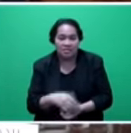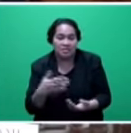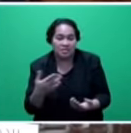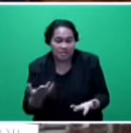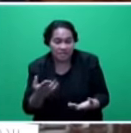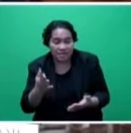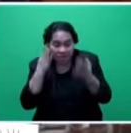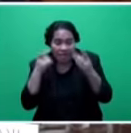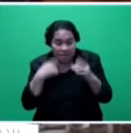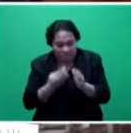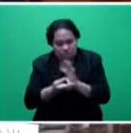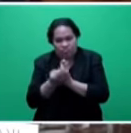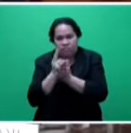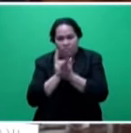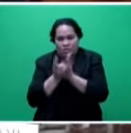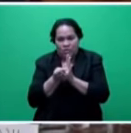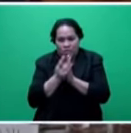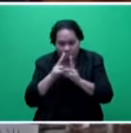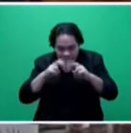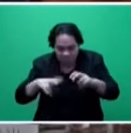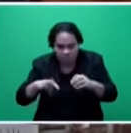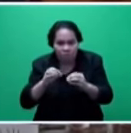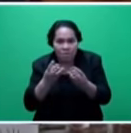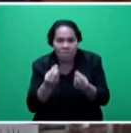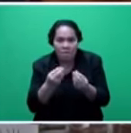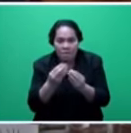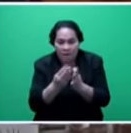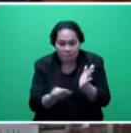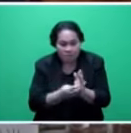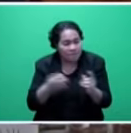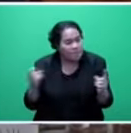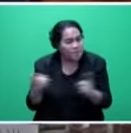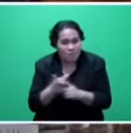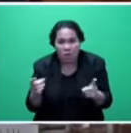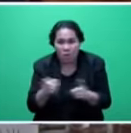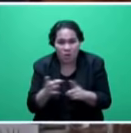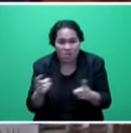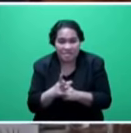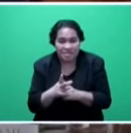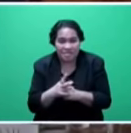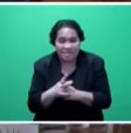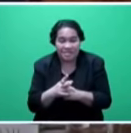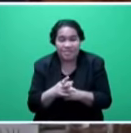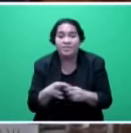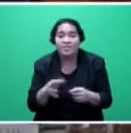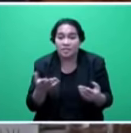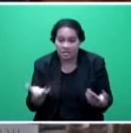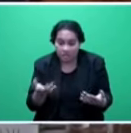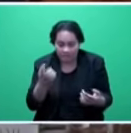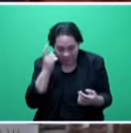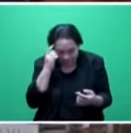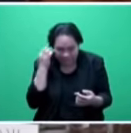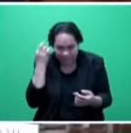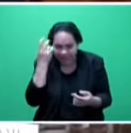sir, after reviewing and analyzing the budget in detail, the most important issues that keep creeping into my